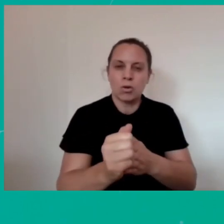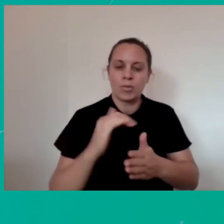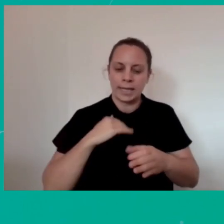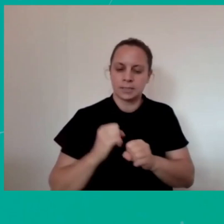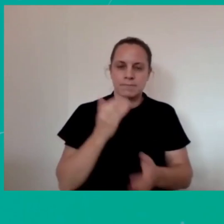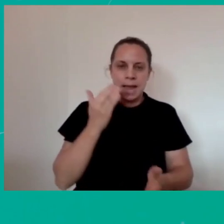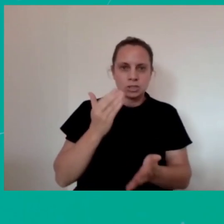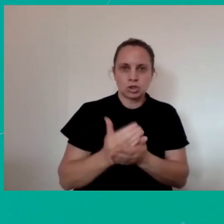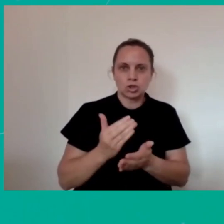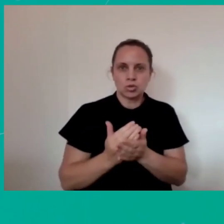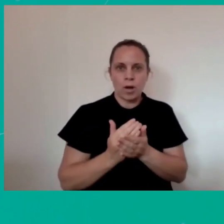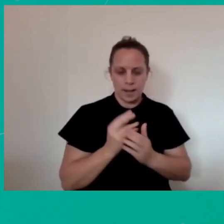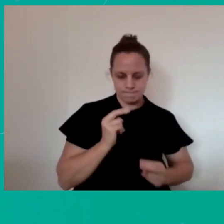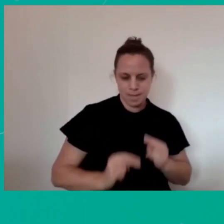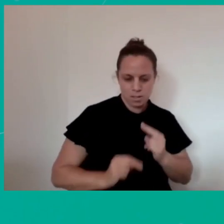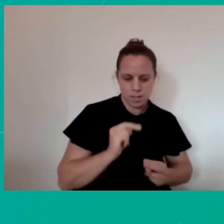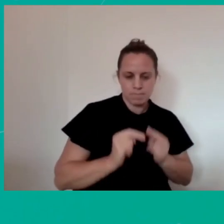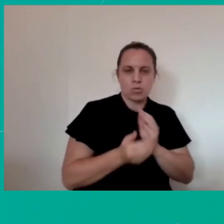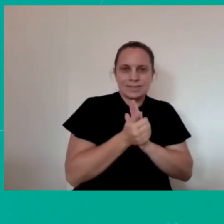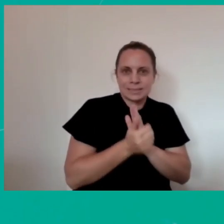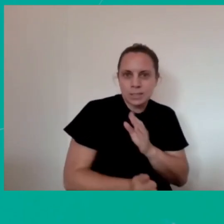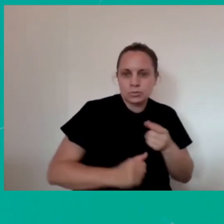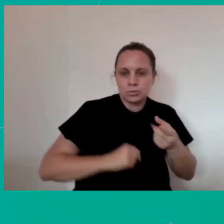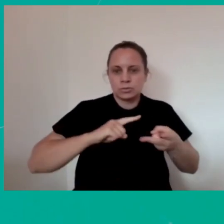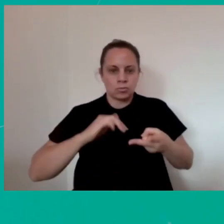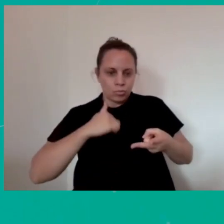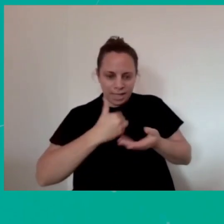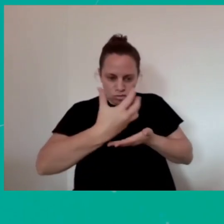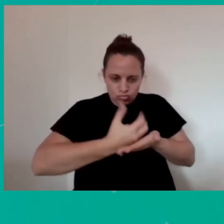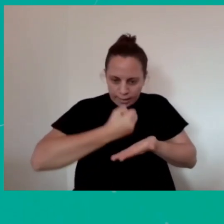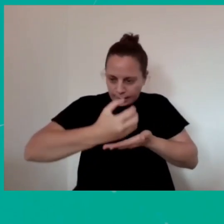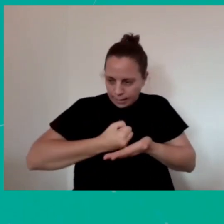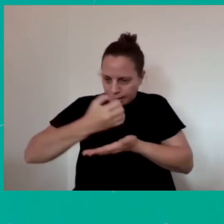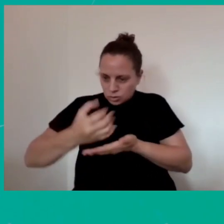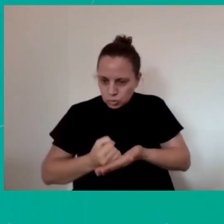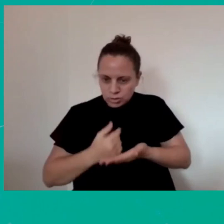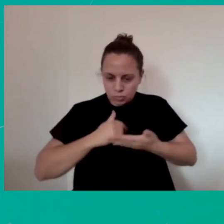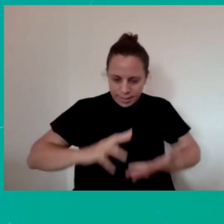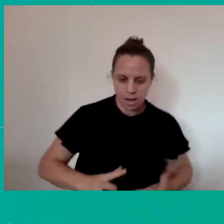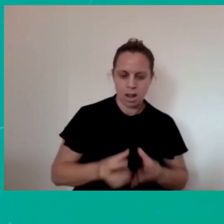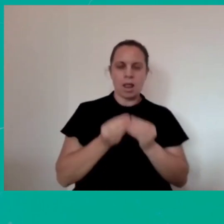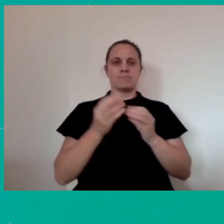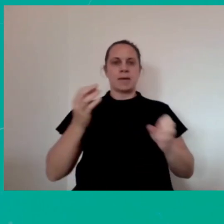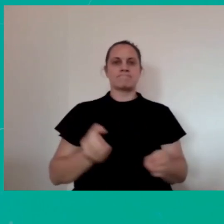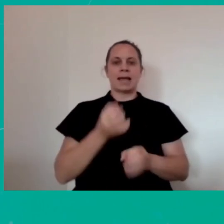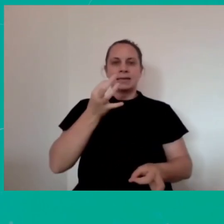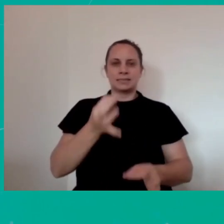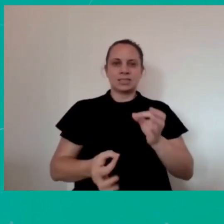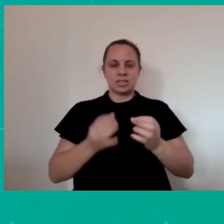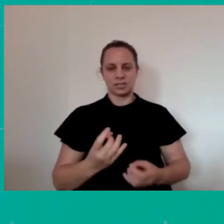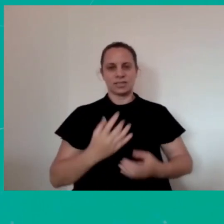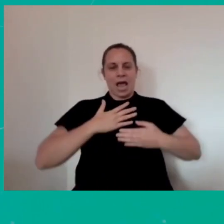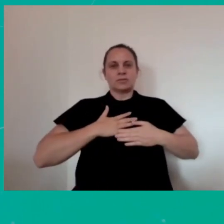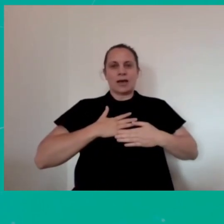We need to build capacity and we need the resource so that we can do that, so that we can make informed choices and make decisions that are good for